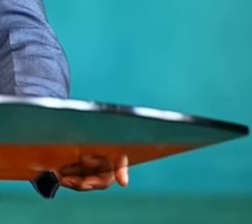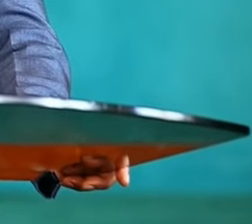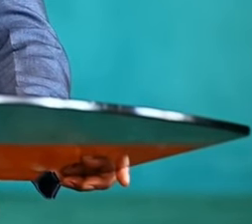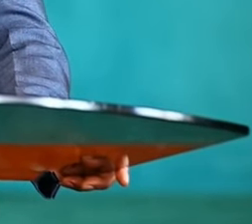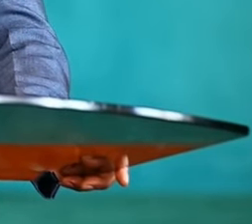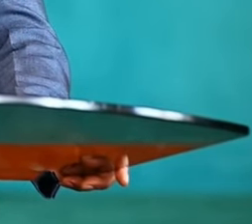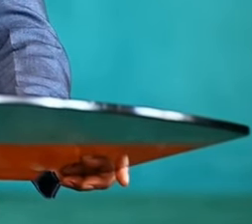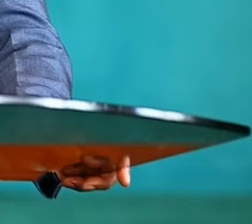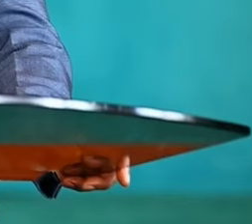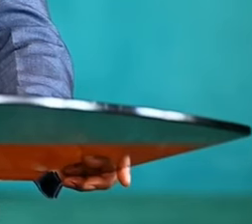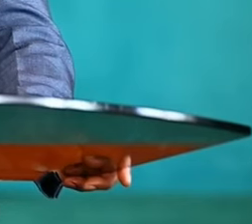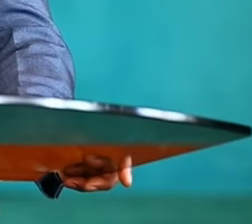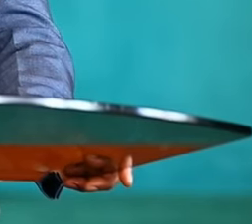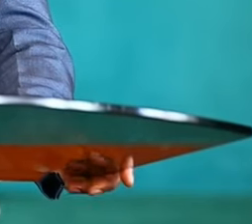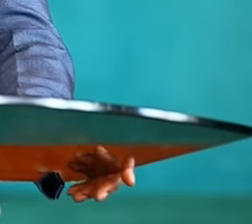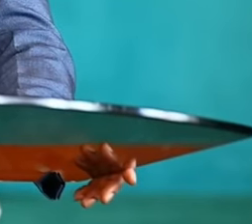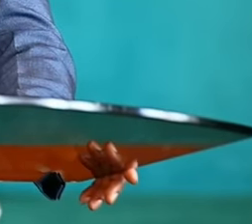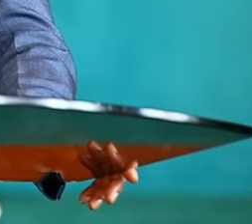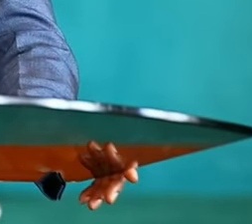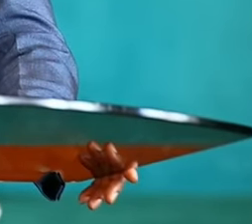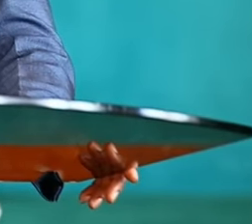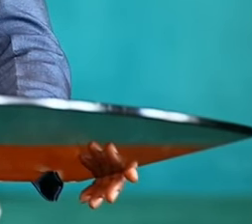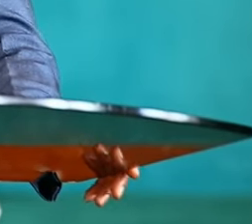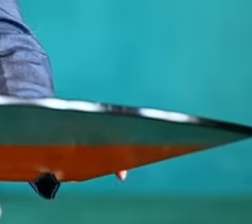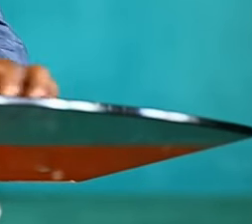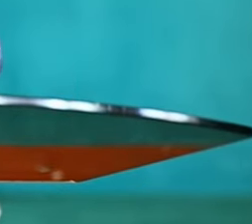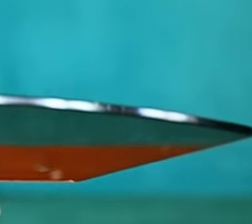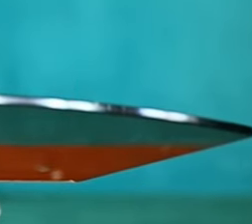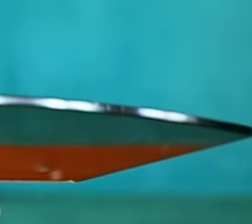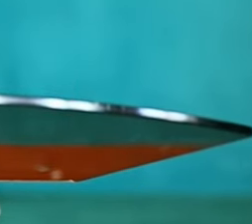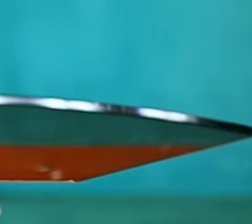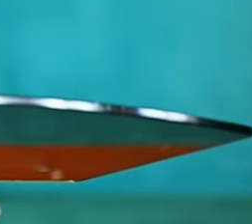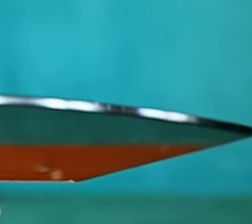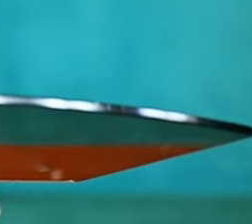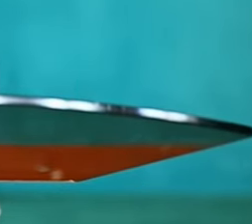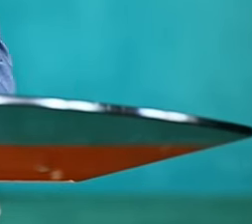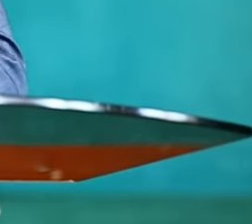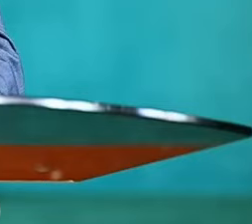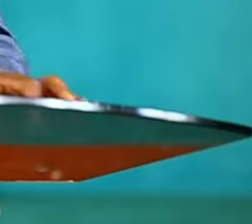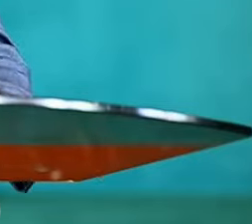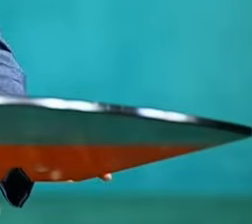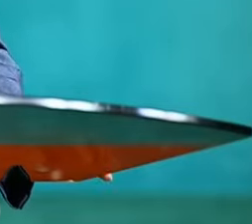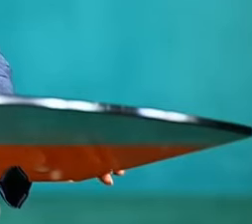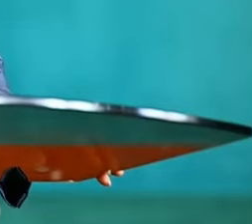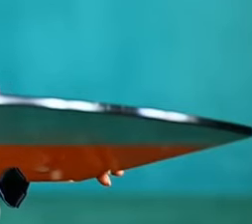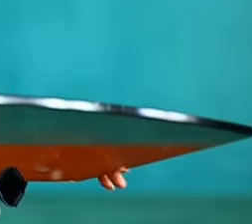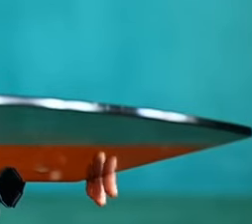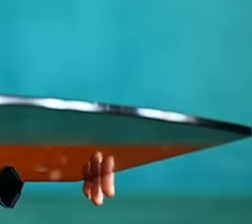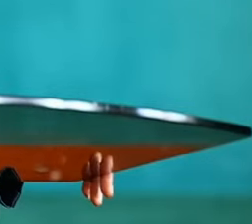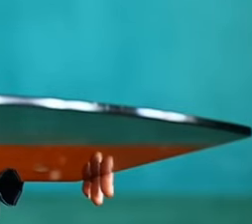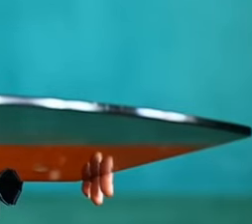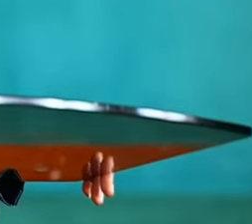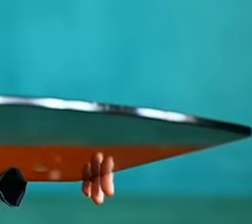I know you have started the year well. May you at least, I see Madame is having a baby, but you can at least